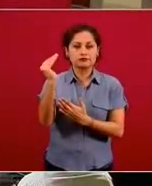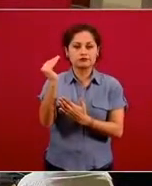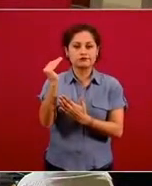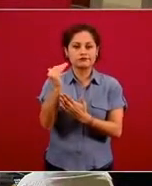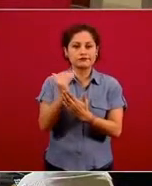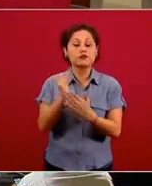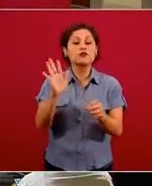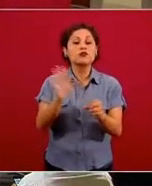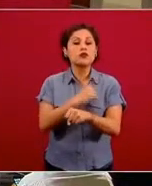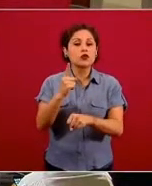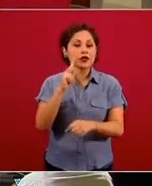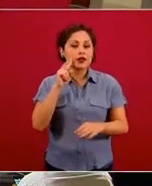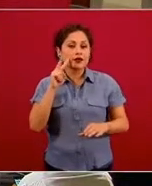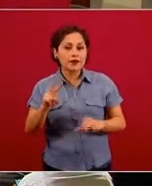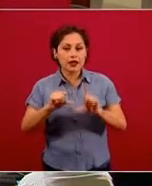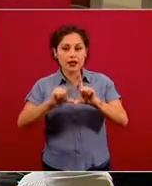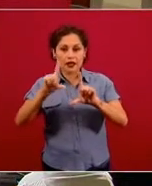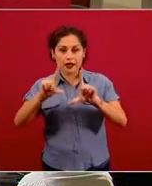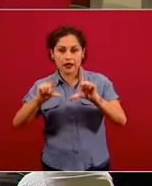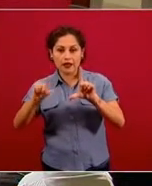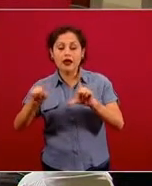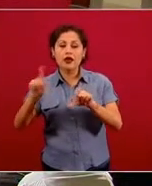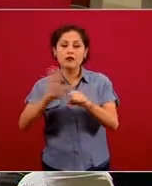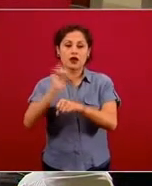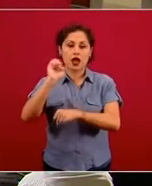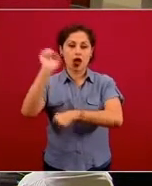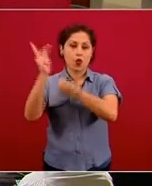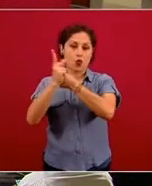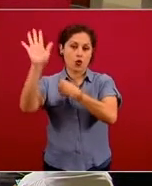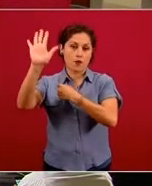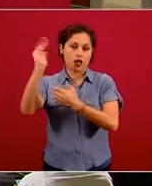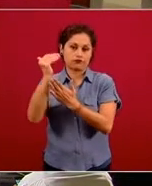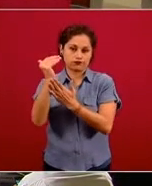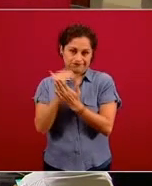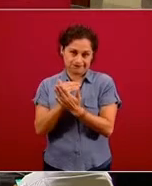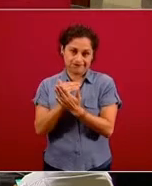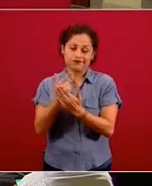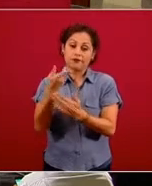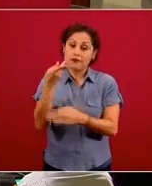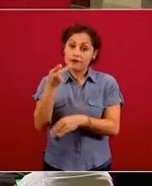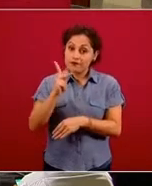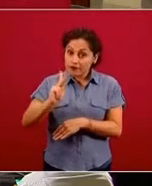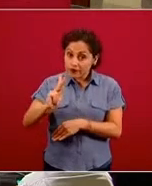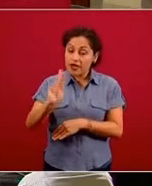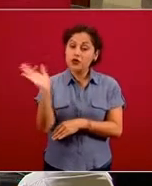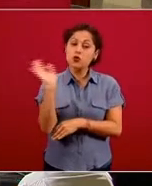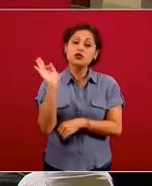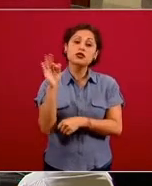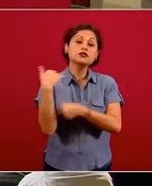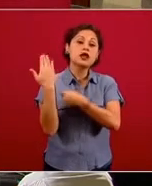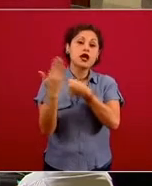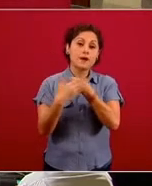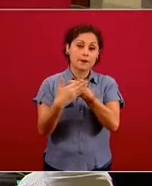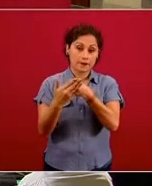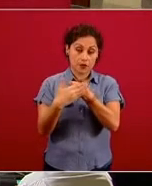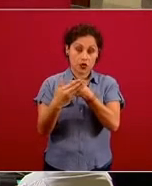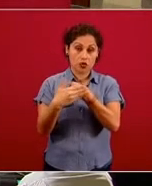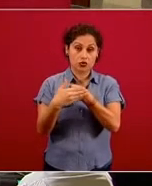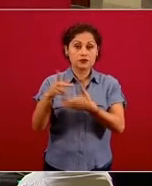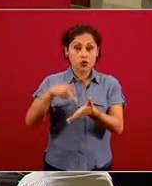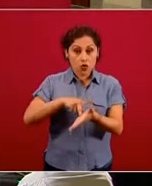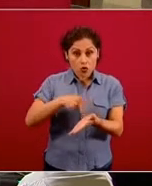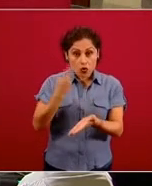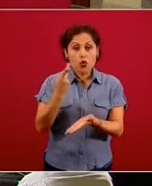this percentage has been going down, has been decreasing. And that is because the pandemic is decreasing in